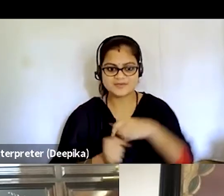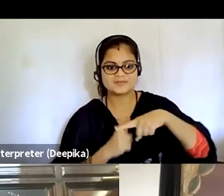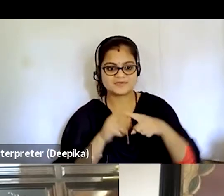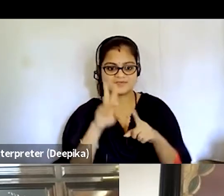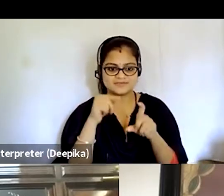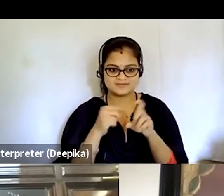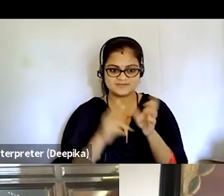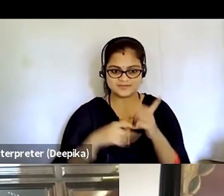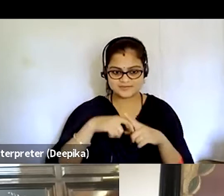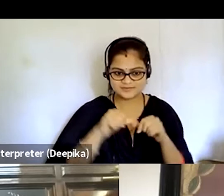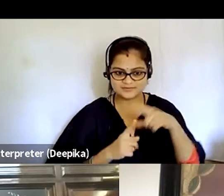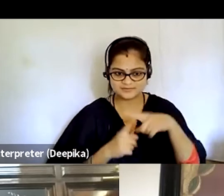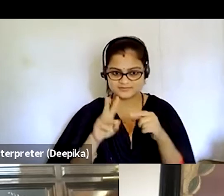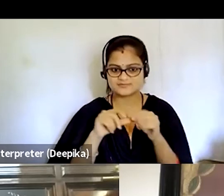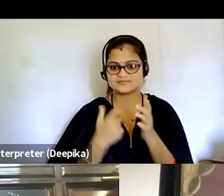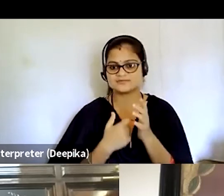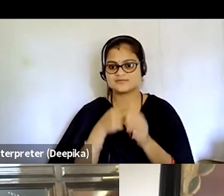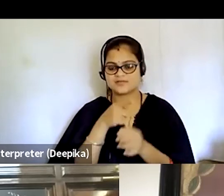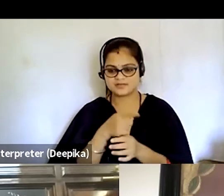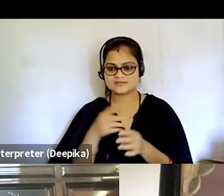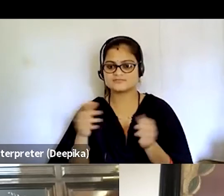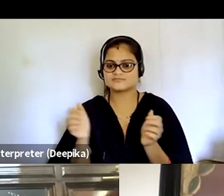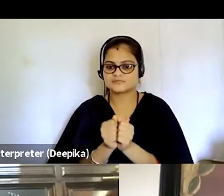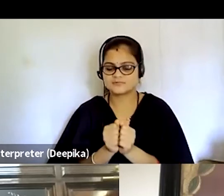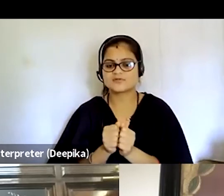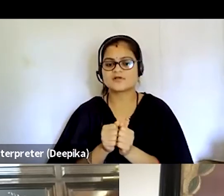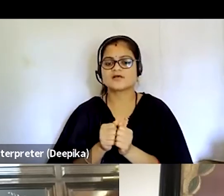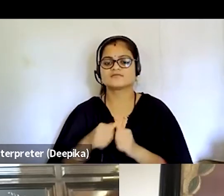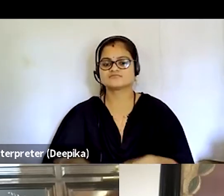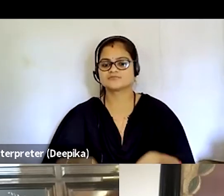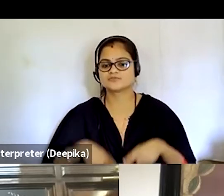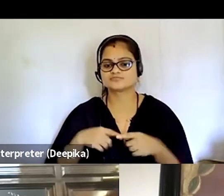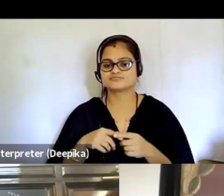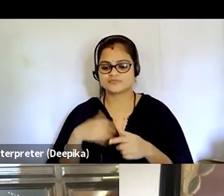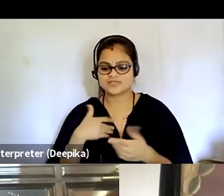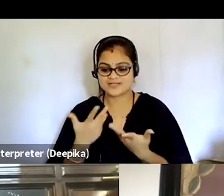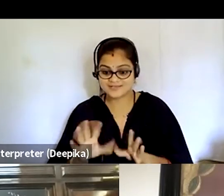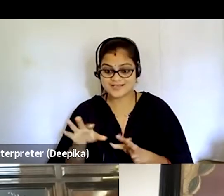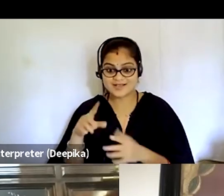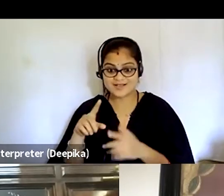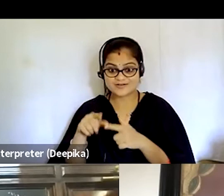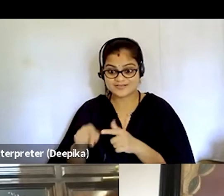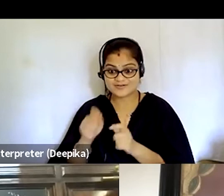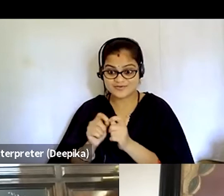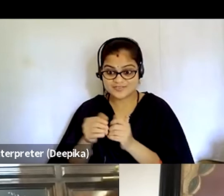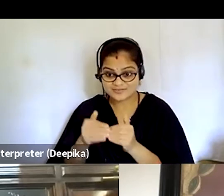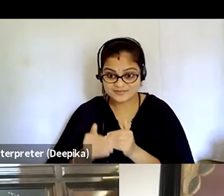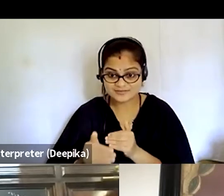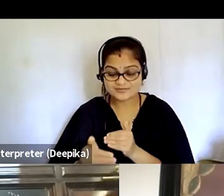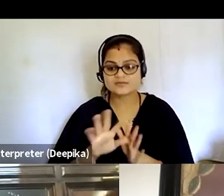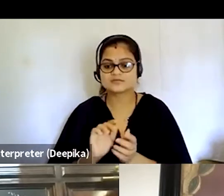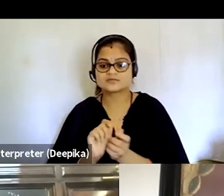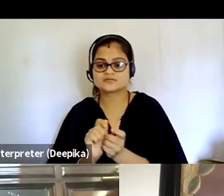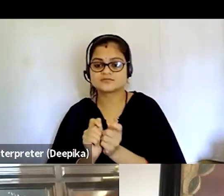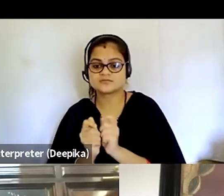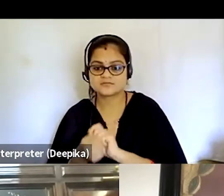Sunil Deshpande, whom we call Chewy. Everything changed, when we decided, when Take 5 closed down at Racecourse Road, we